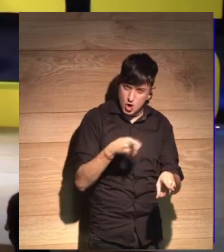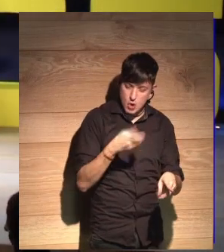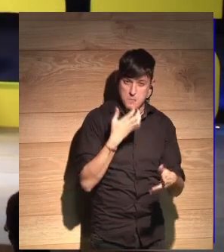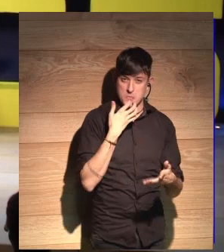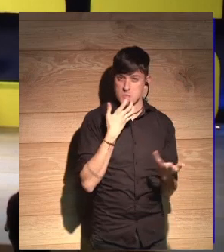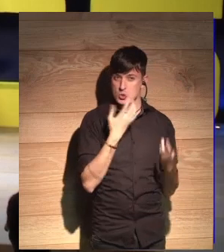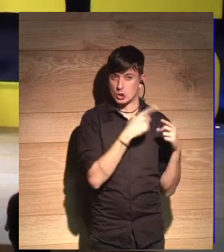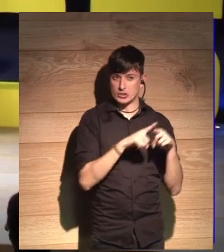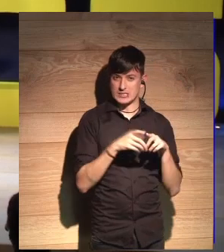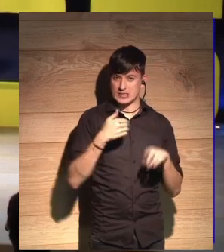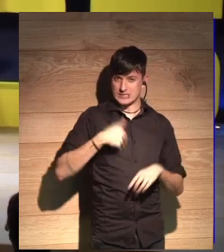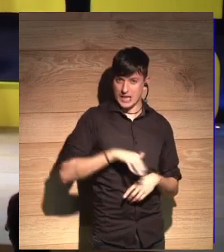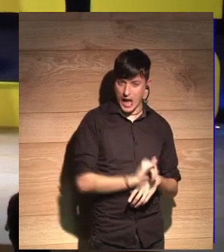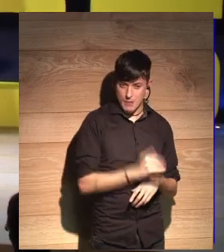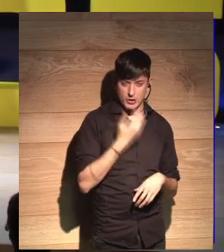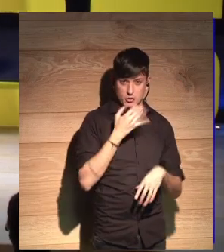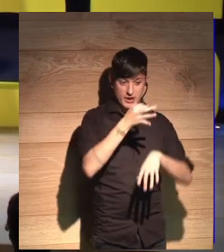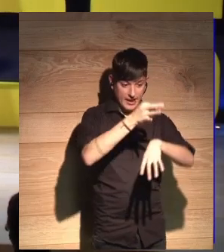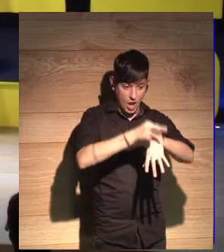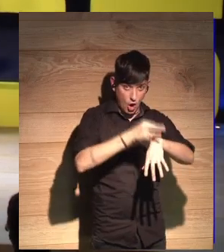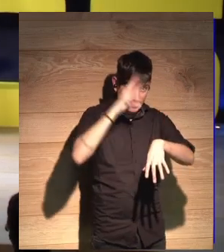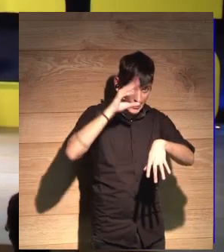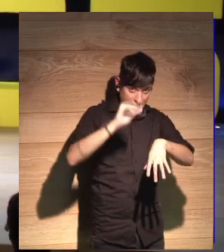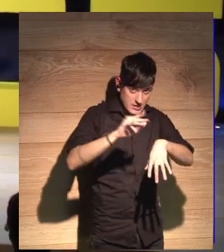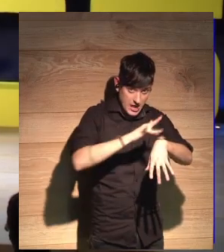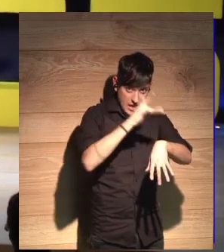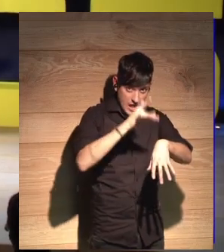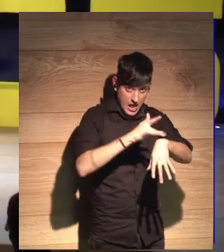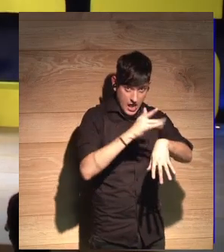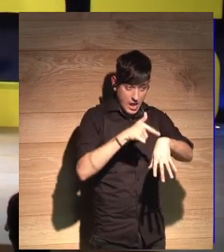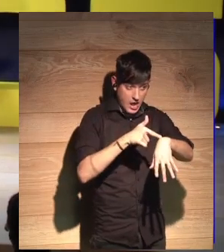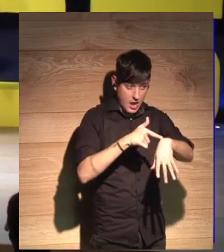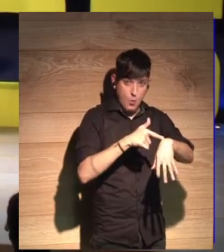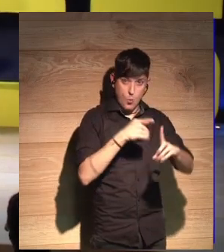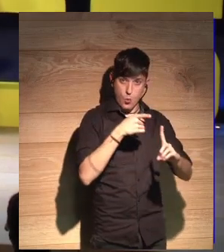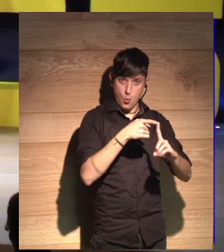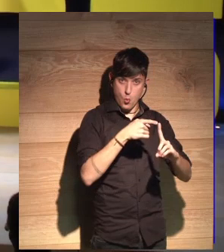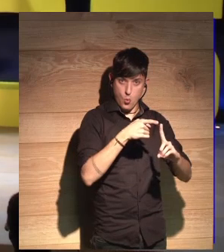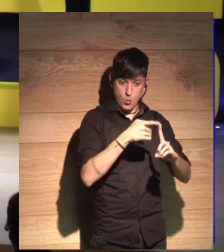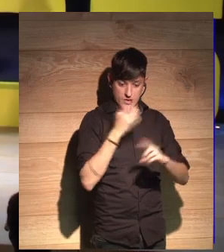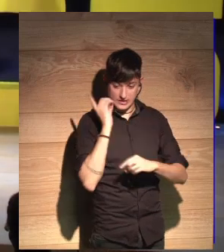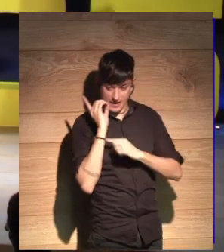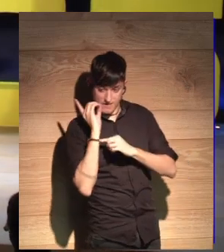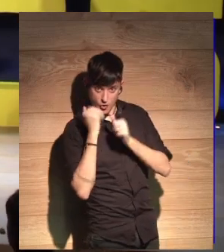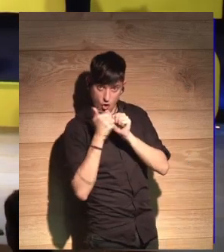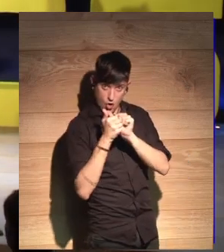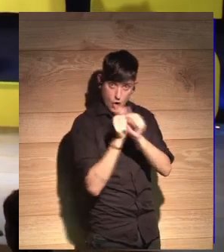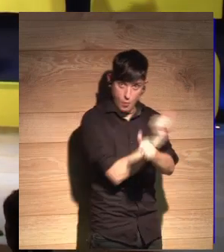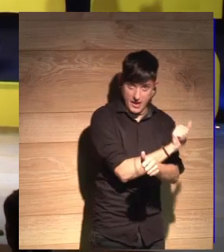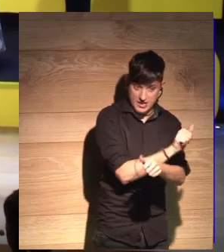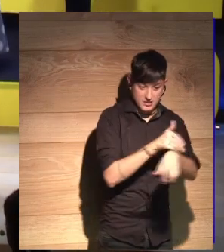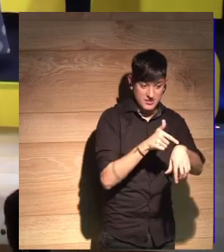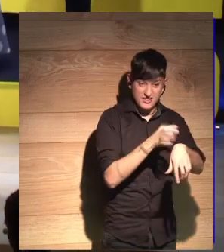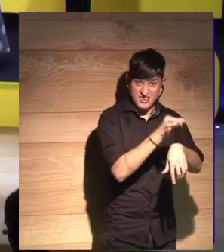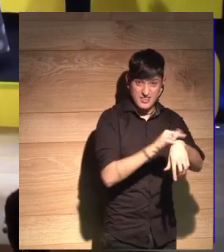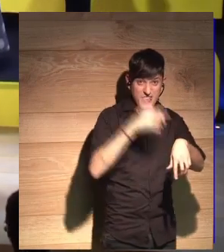sometimes useful. Sometimes it just replicates everything that's on your phone and distracts you. But then we